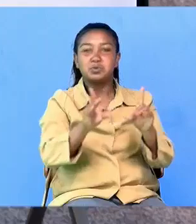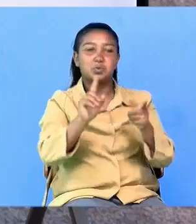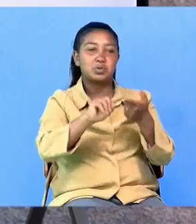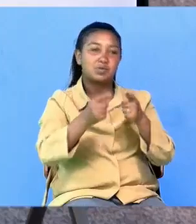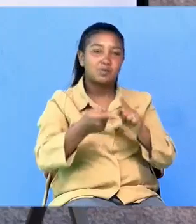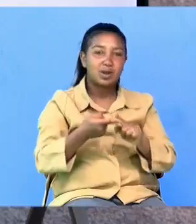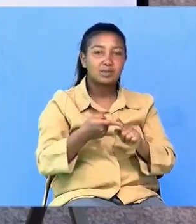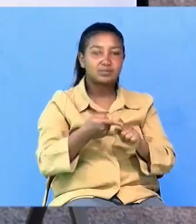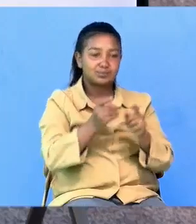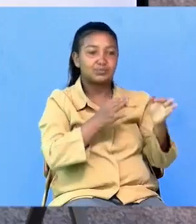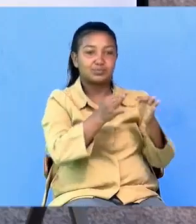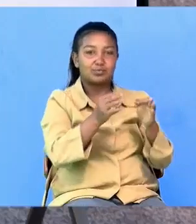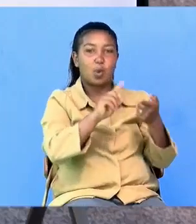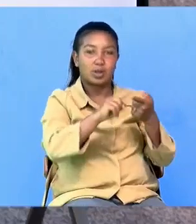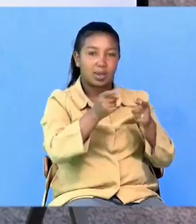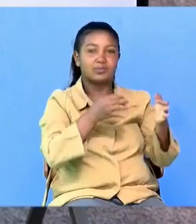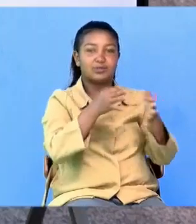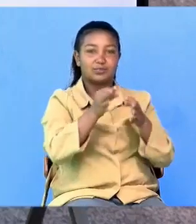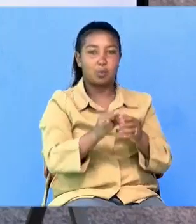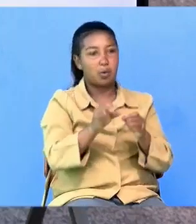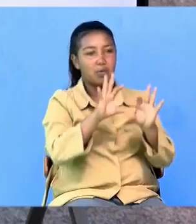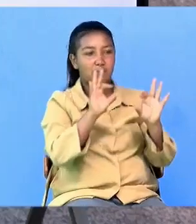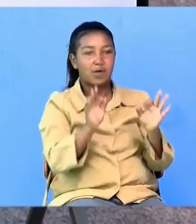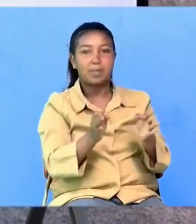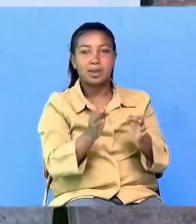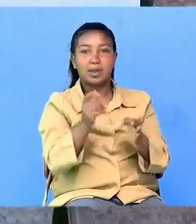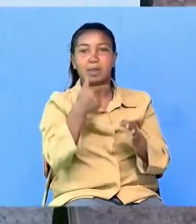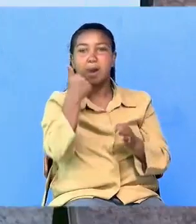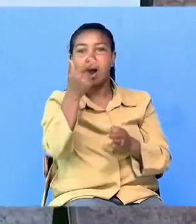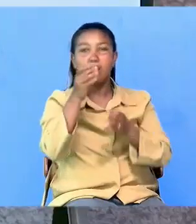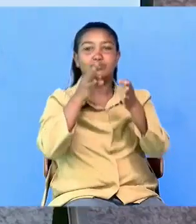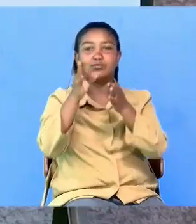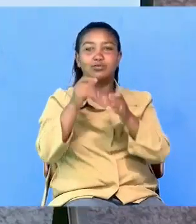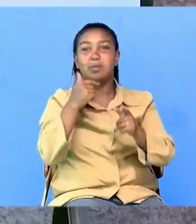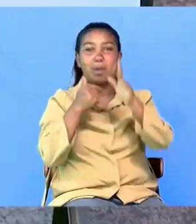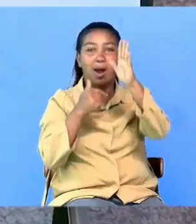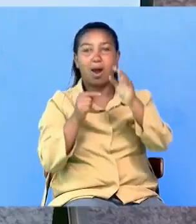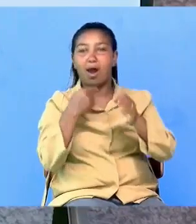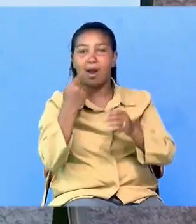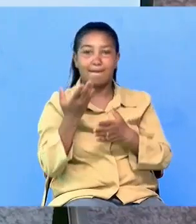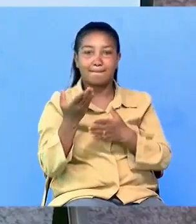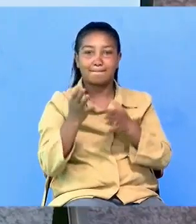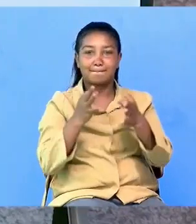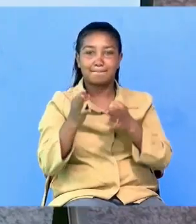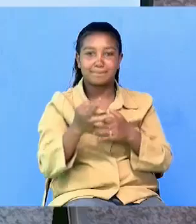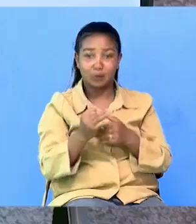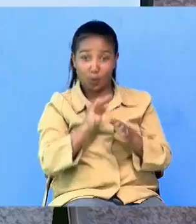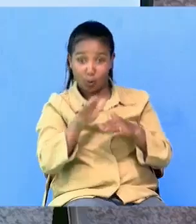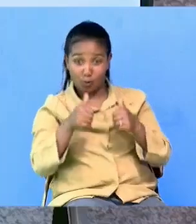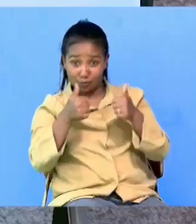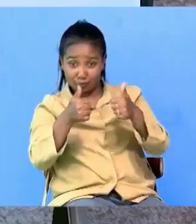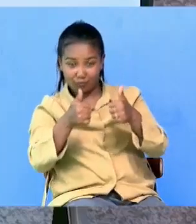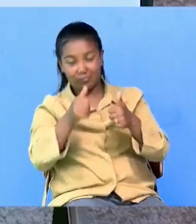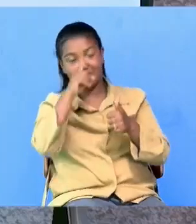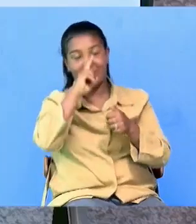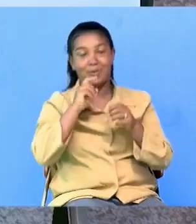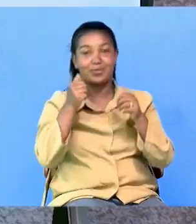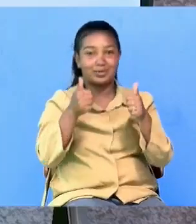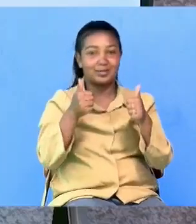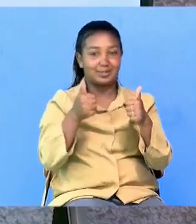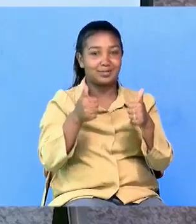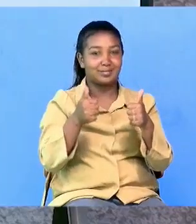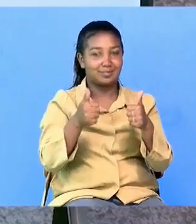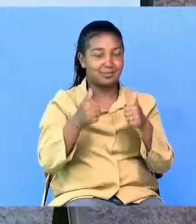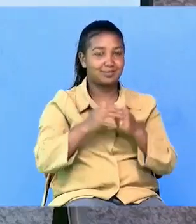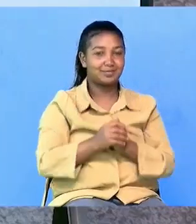friends. Share to each other. Oh, who's going to do his sentence beautifully? Almost all. Very nice. That is what